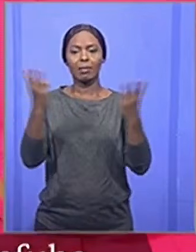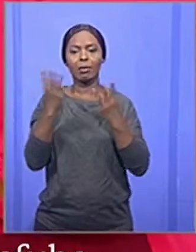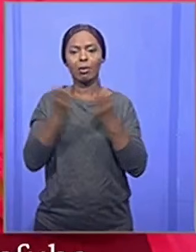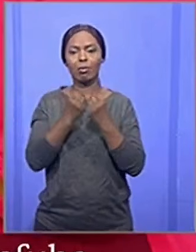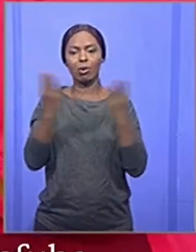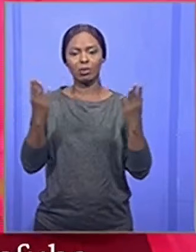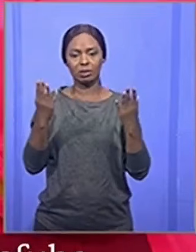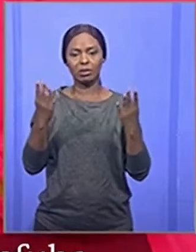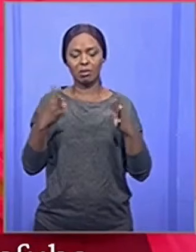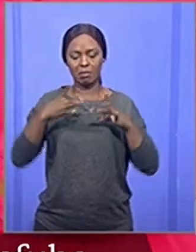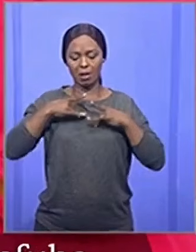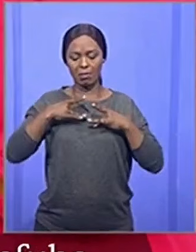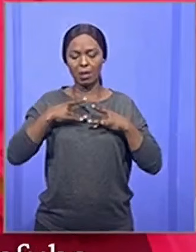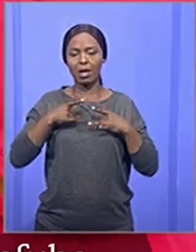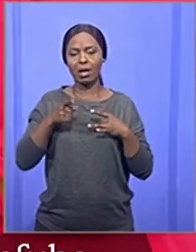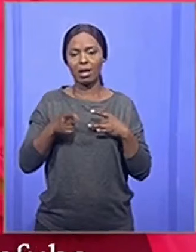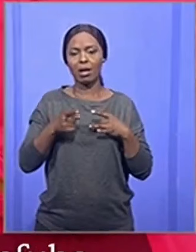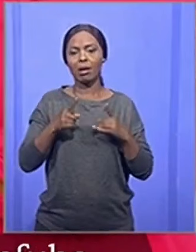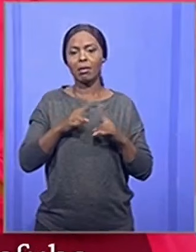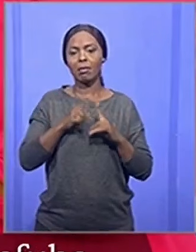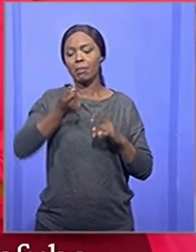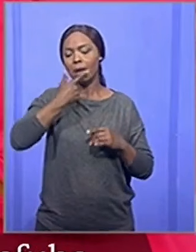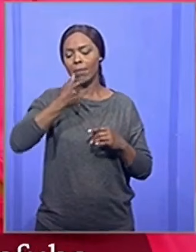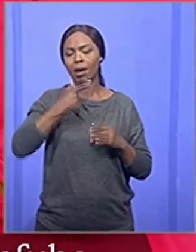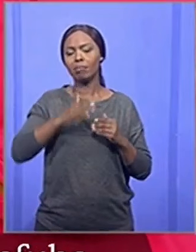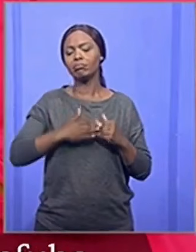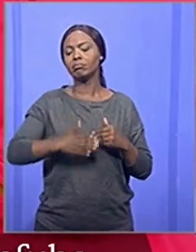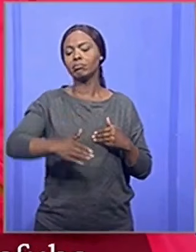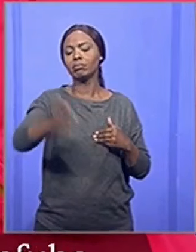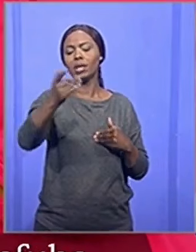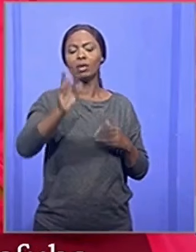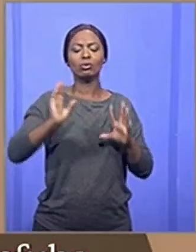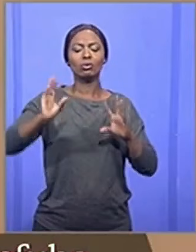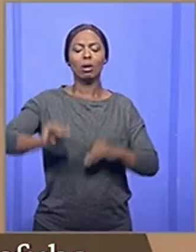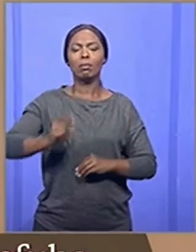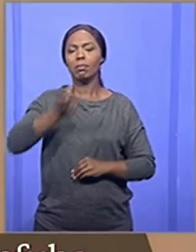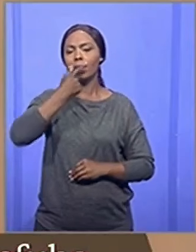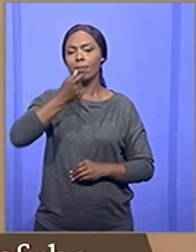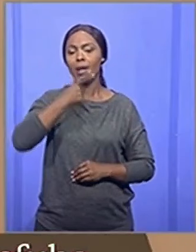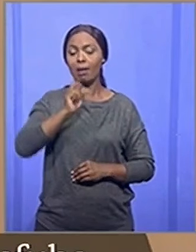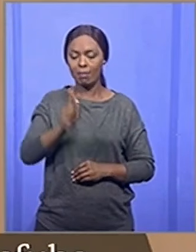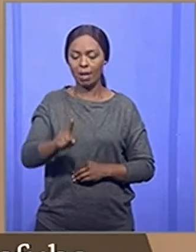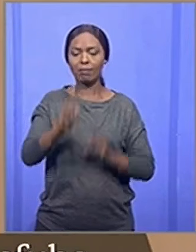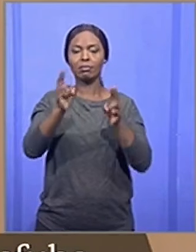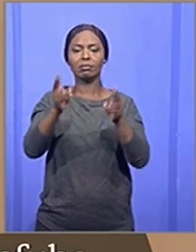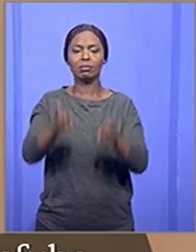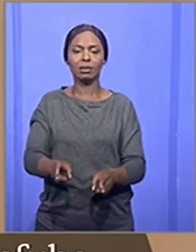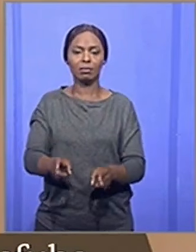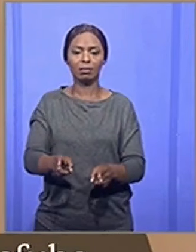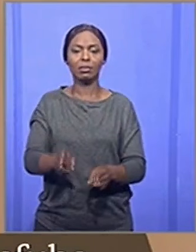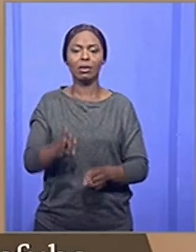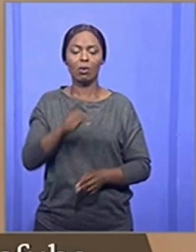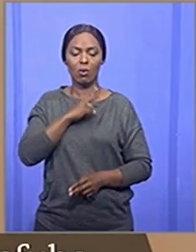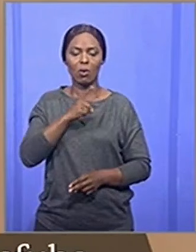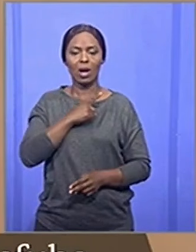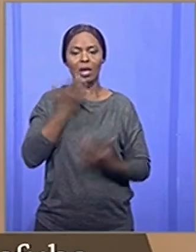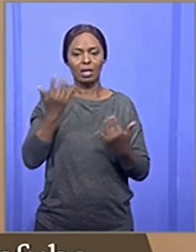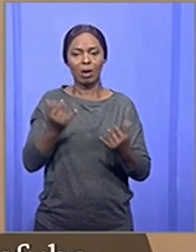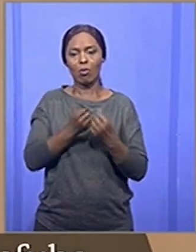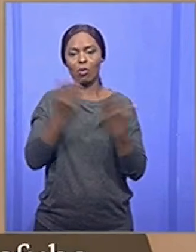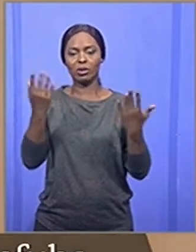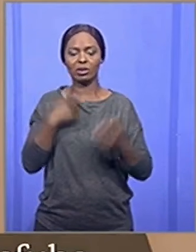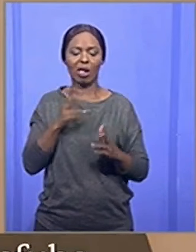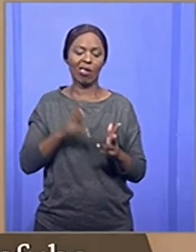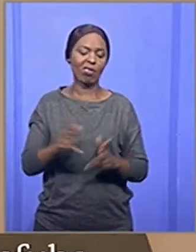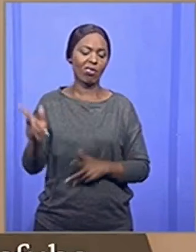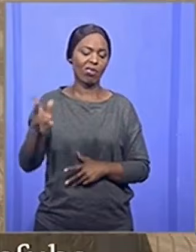defaulting on their treatment. But when you look at the death rates, it also speaks to the defaults that we are